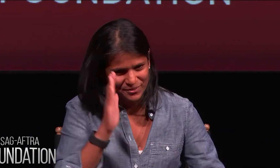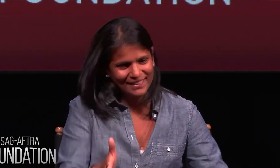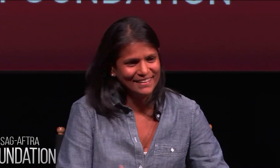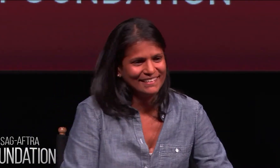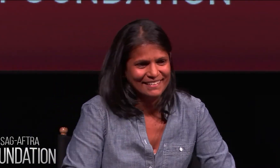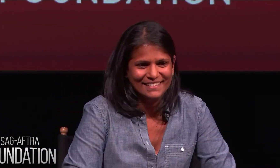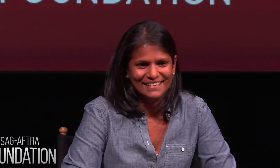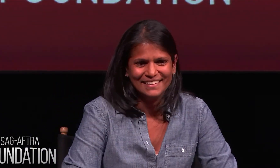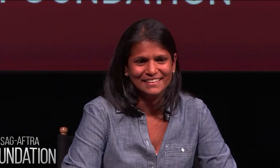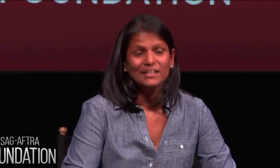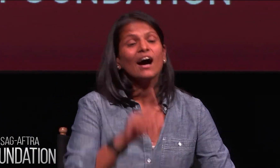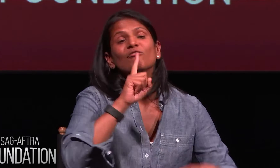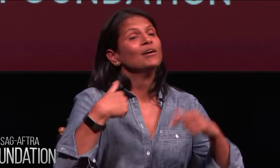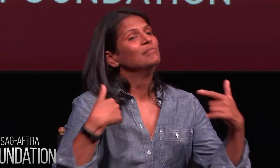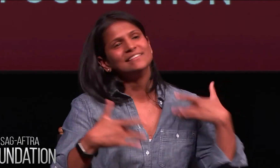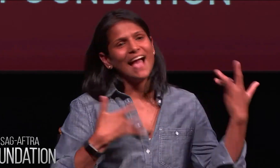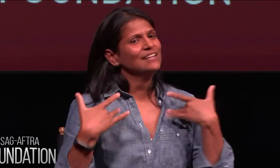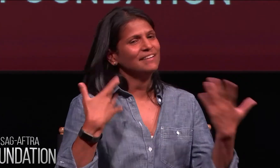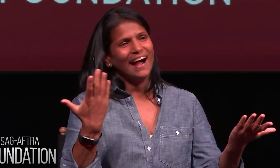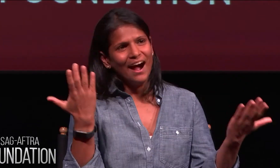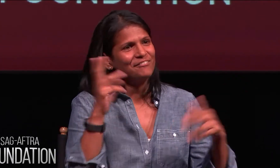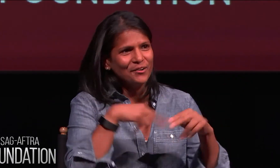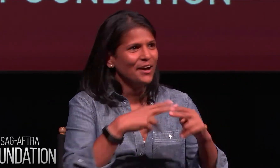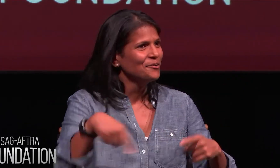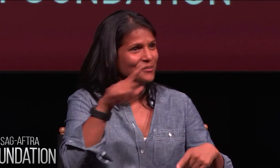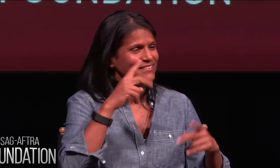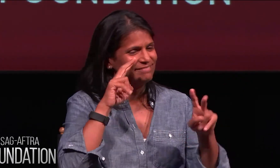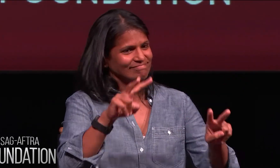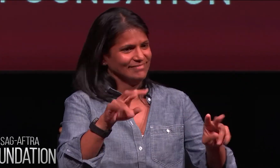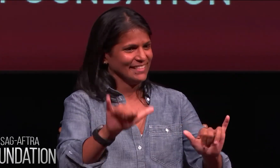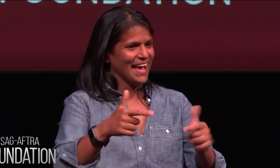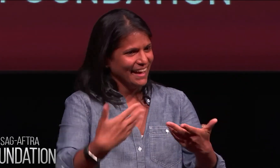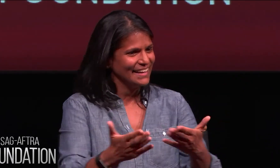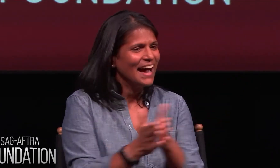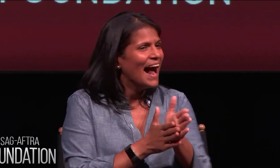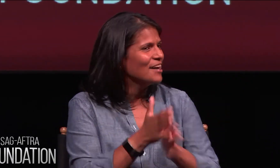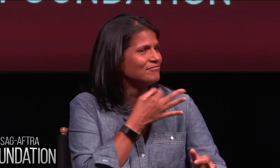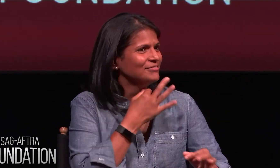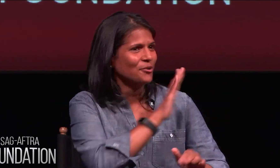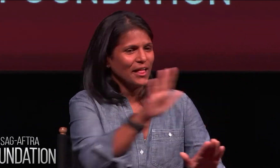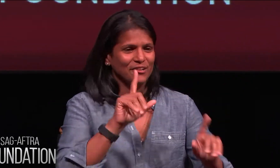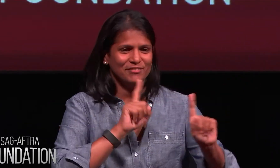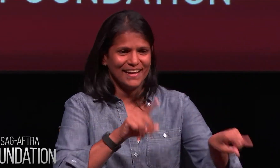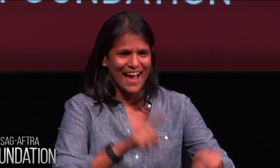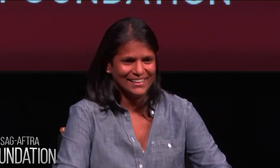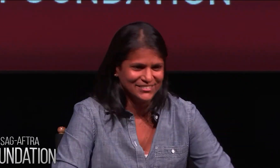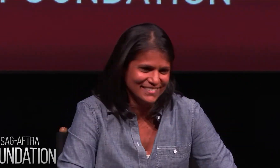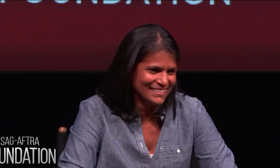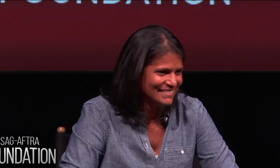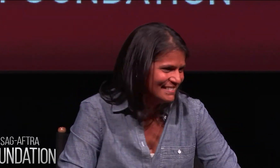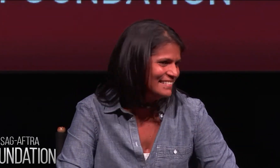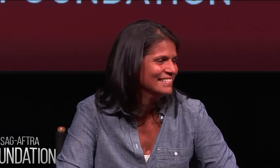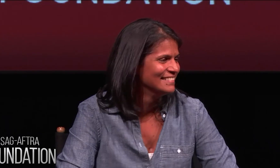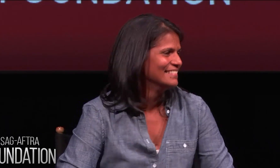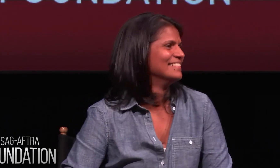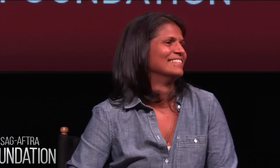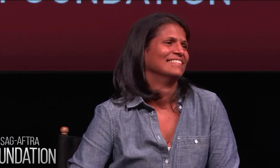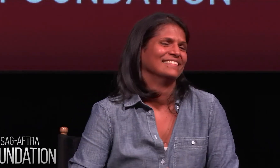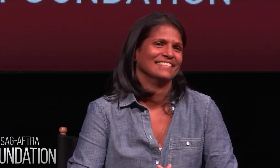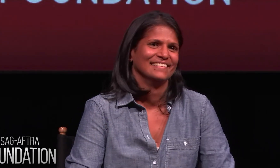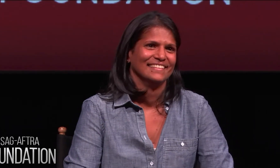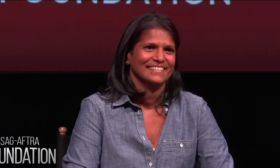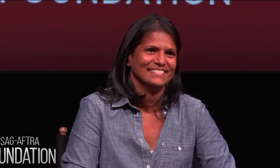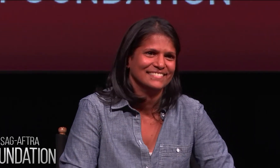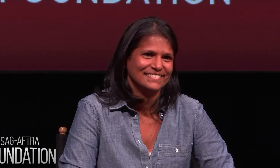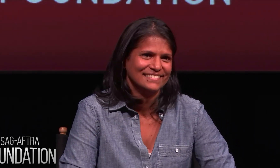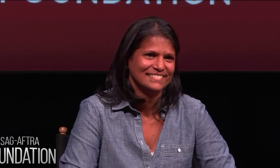we will be releasing them as soon as possible. But it's very exciting to see this, and I was wondering about what